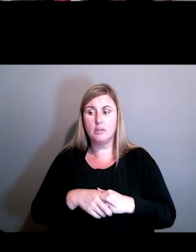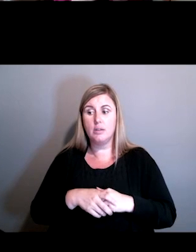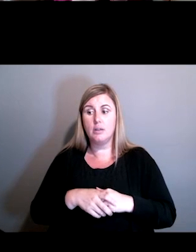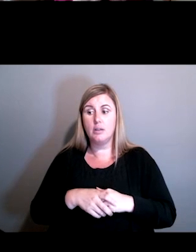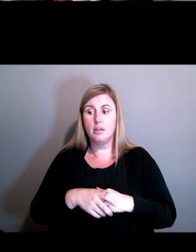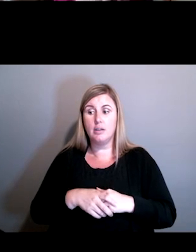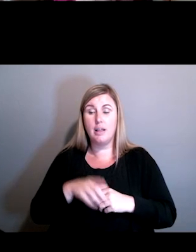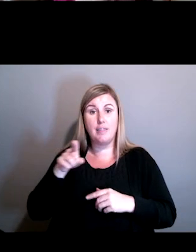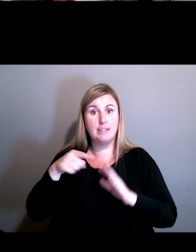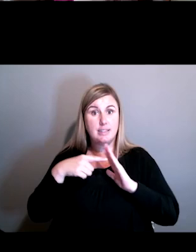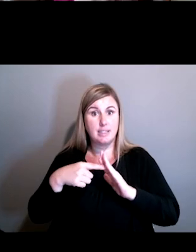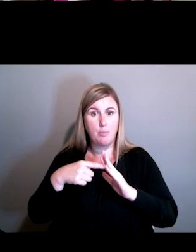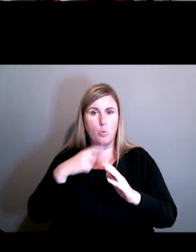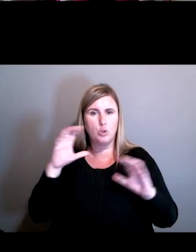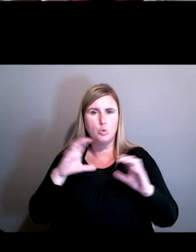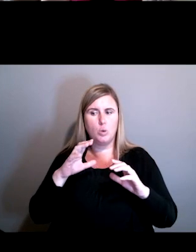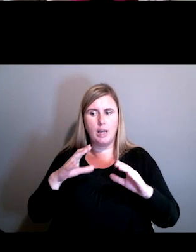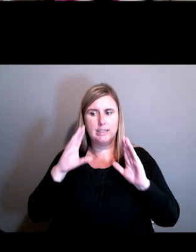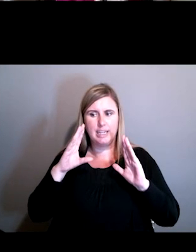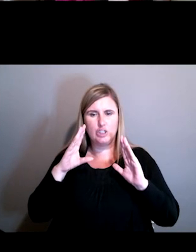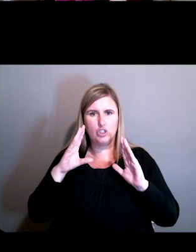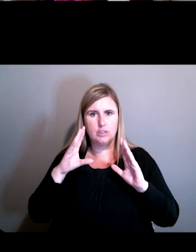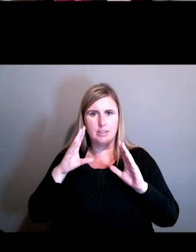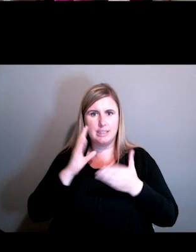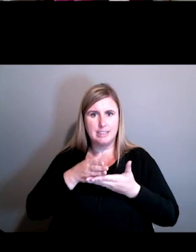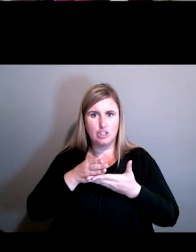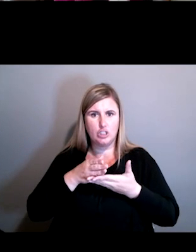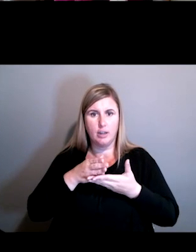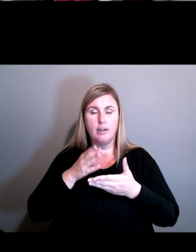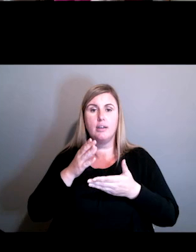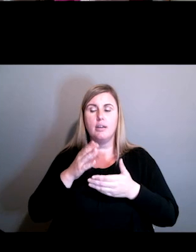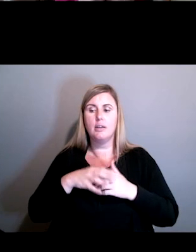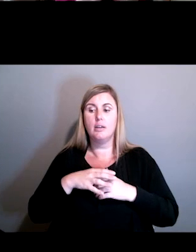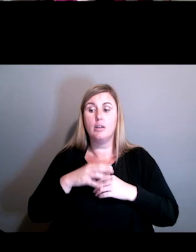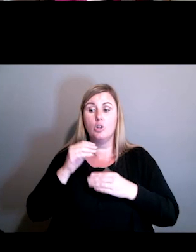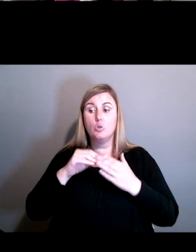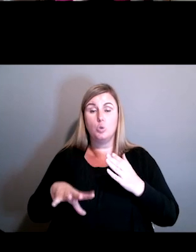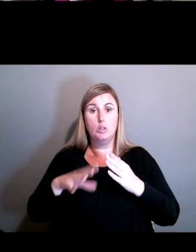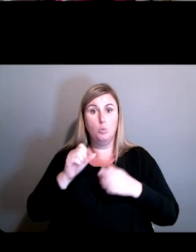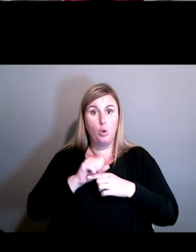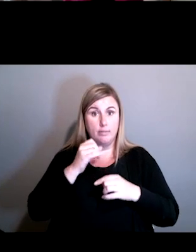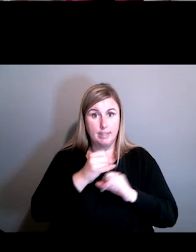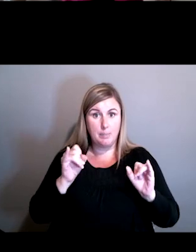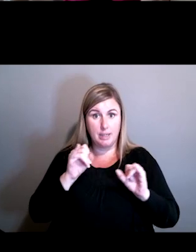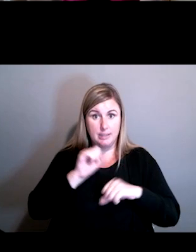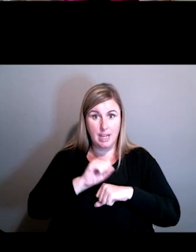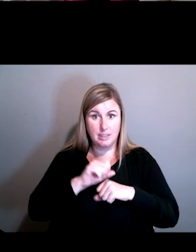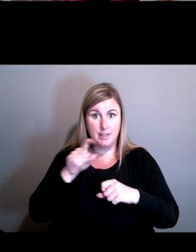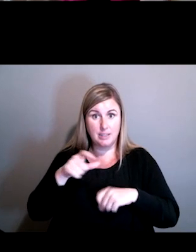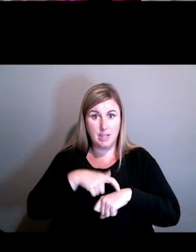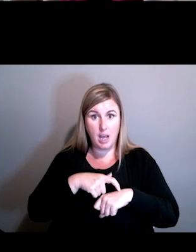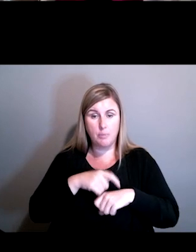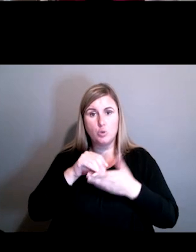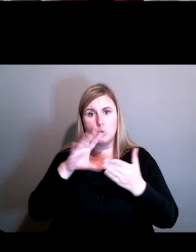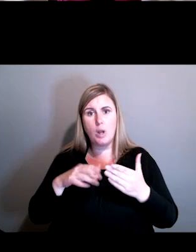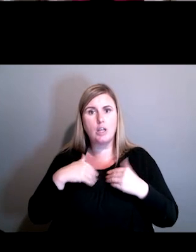attention extinction example. So a student who's working on an independent task during this time, the student has no attention from any adults